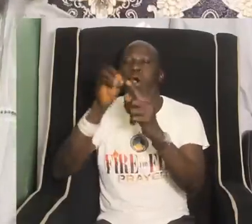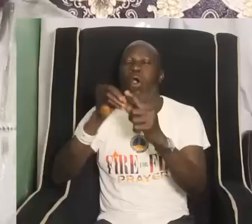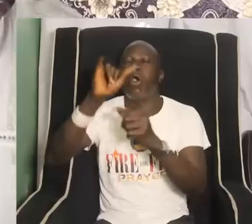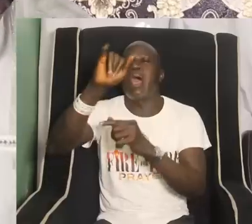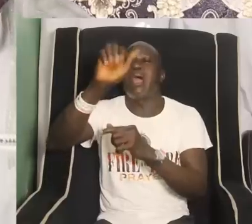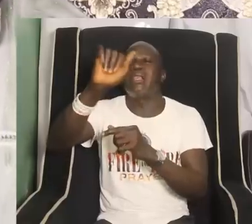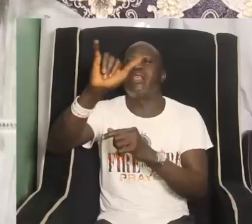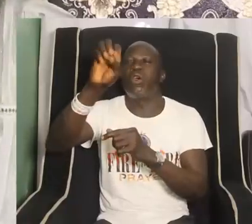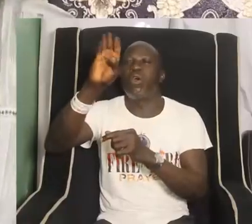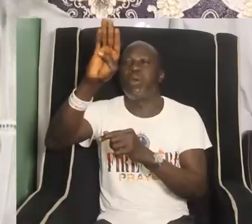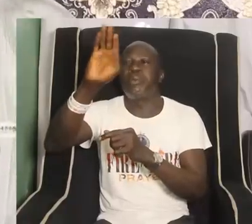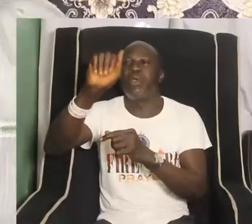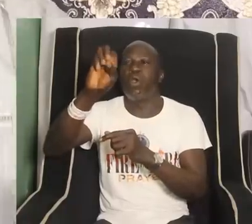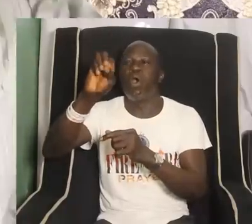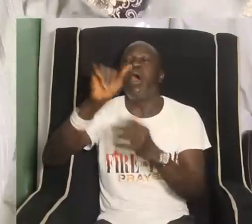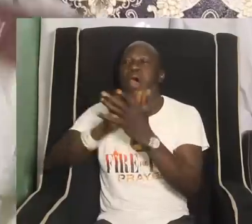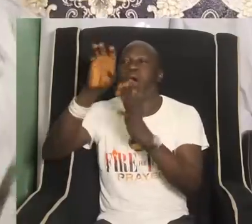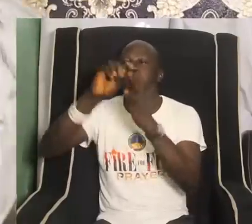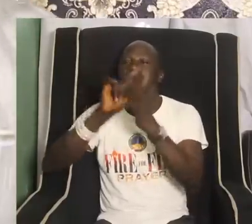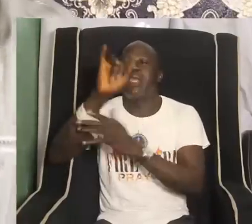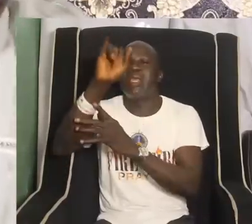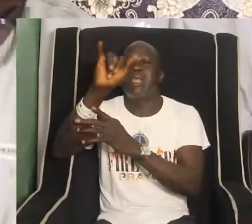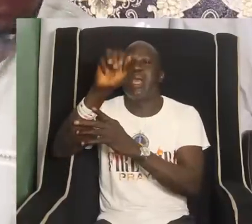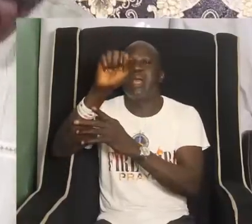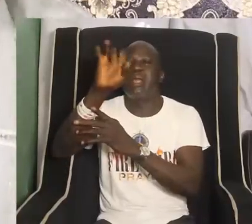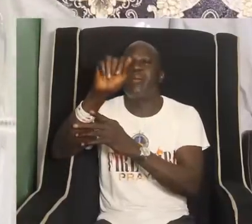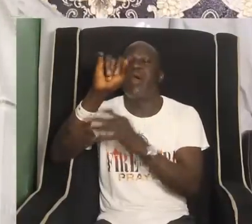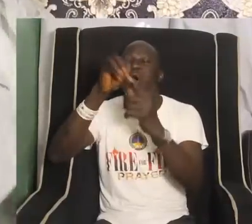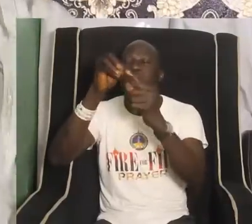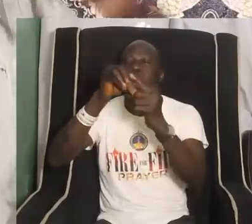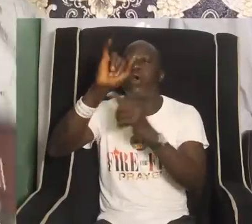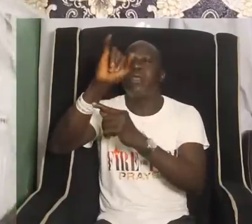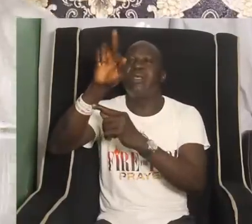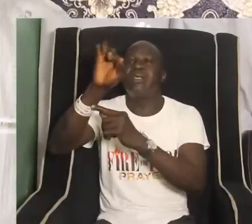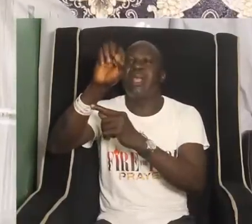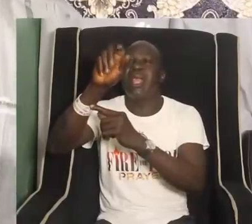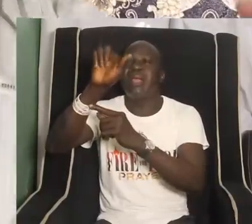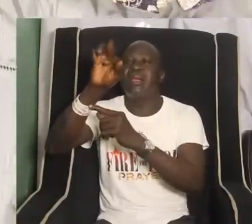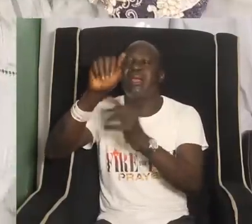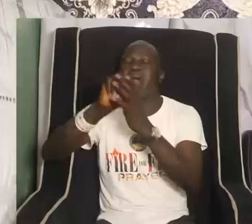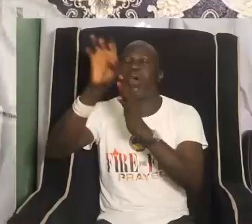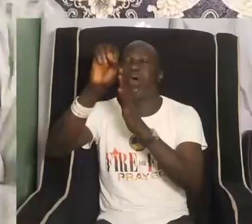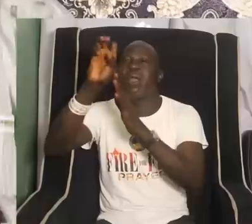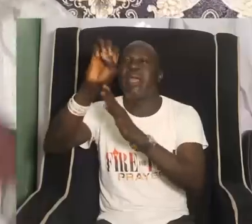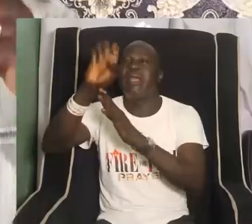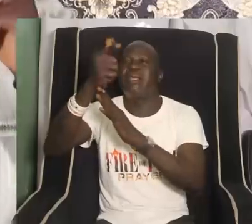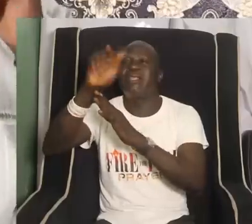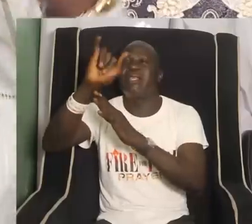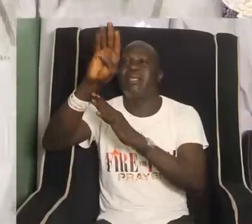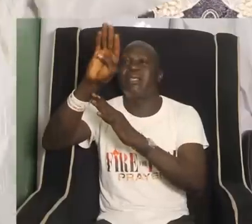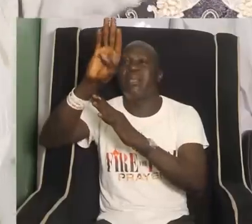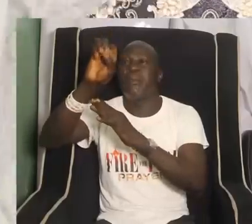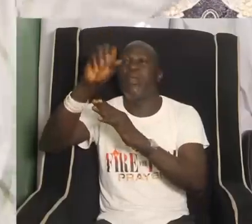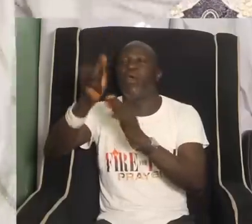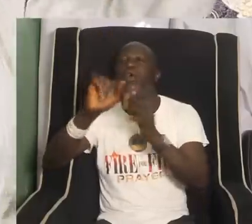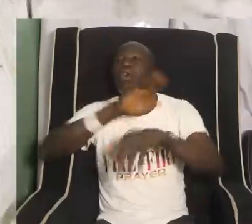wa layobo. Ayobo. Idimu. Idimu. Iyano iba. Iyano iba. Iseri. Iseri. Ejigbo. Ejigbo. Ekete mura kapade. Your people